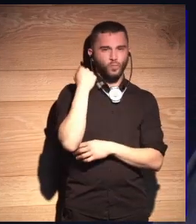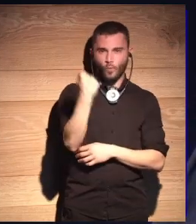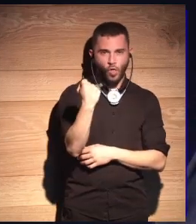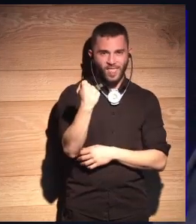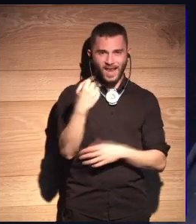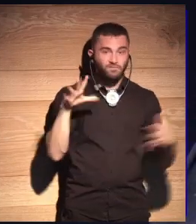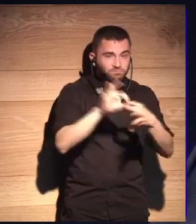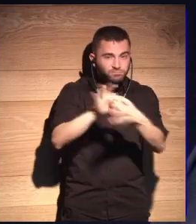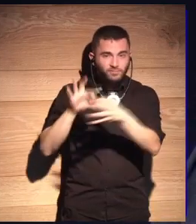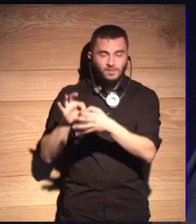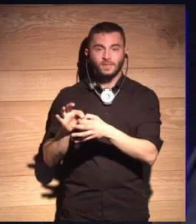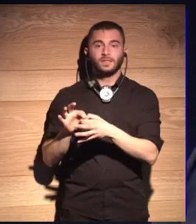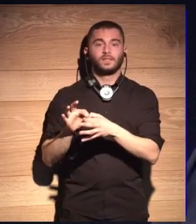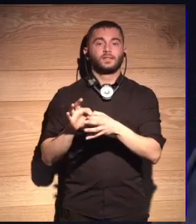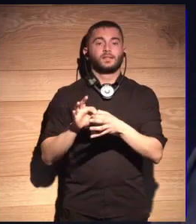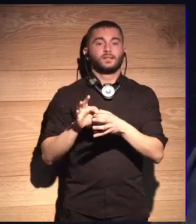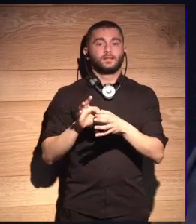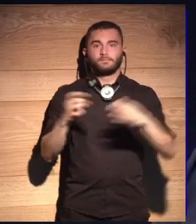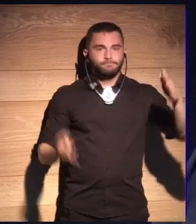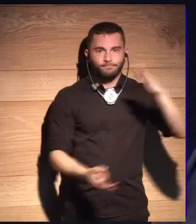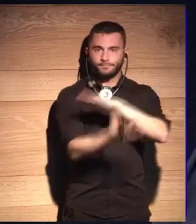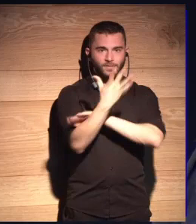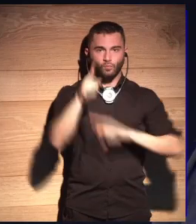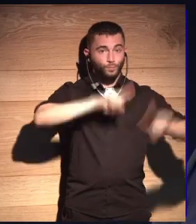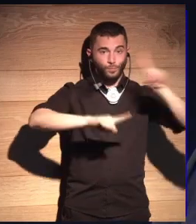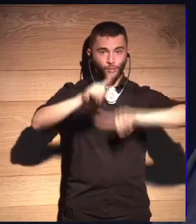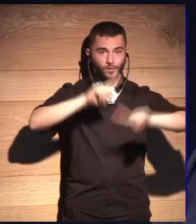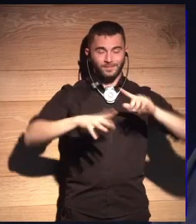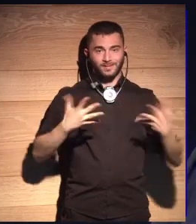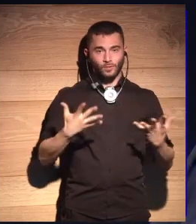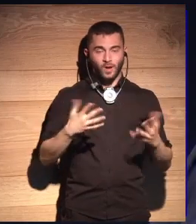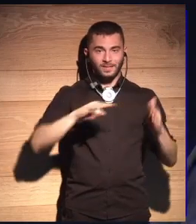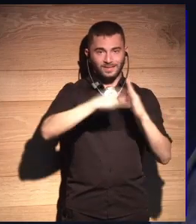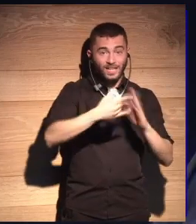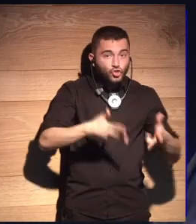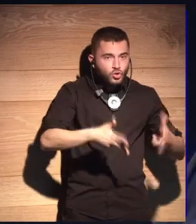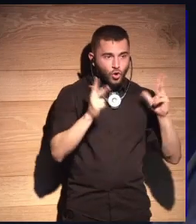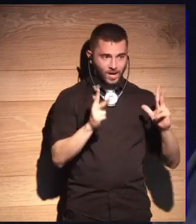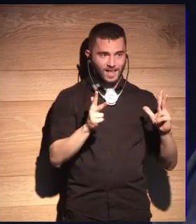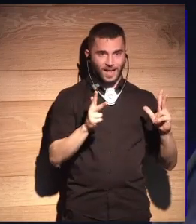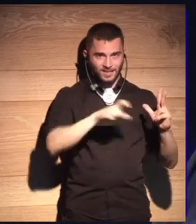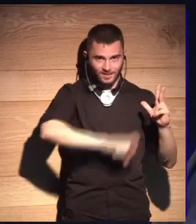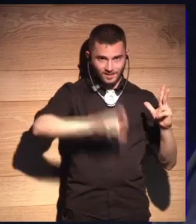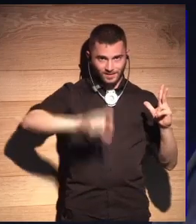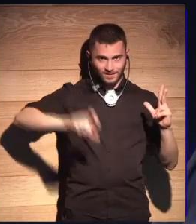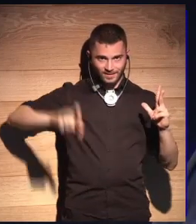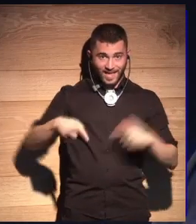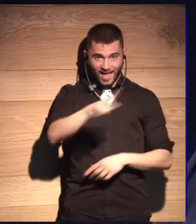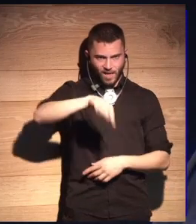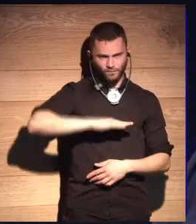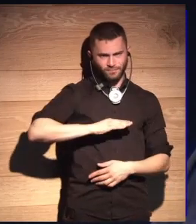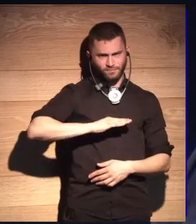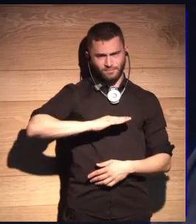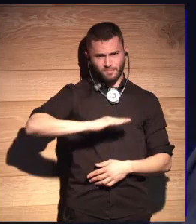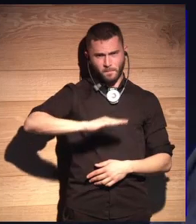this alienation. Now, one of the problems there is that these technocrats, many of them are very bad at self-criticism. They're very bad at